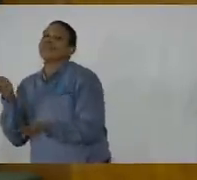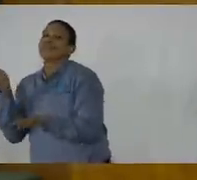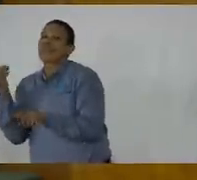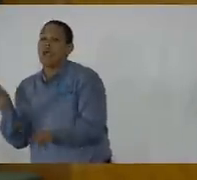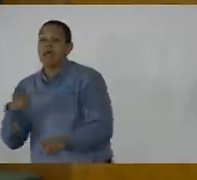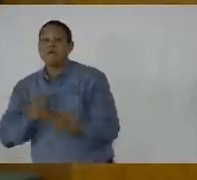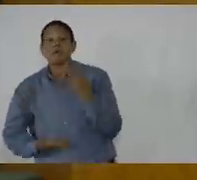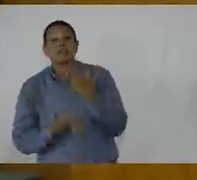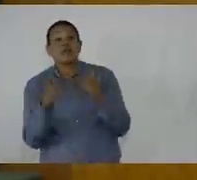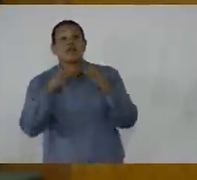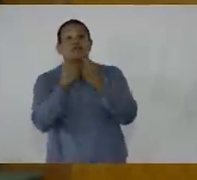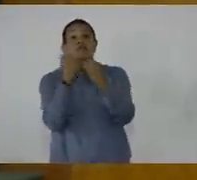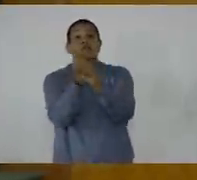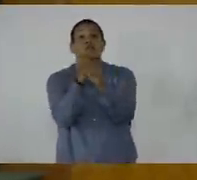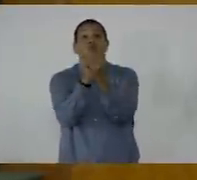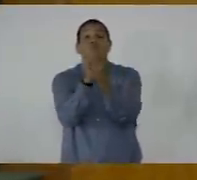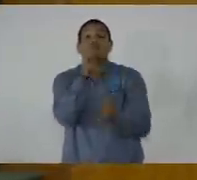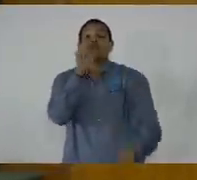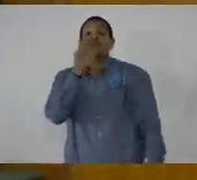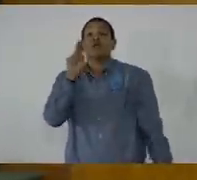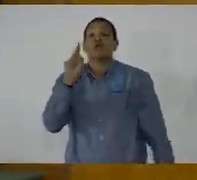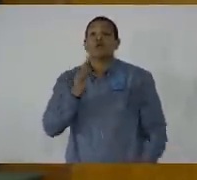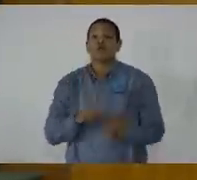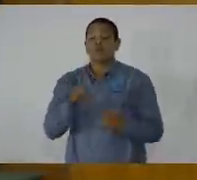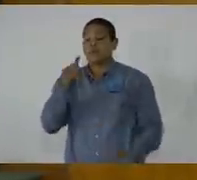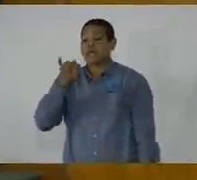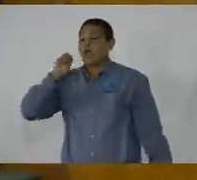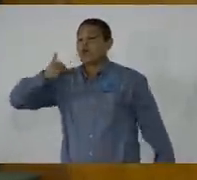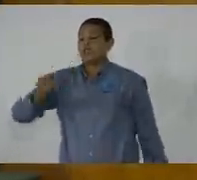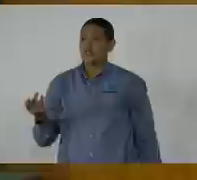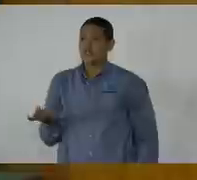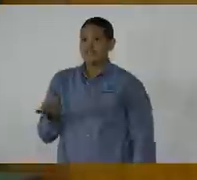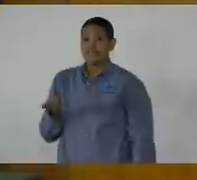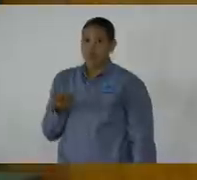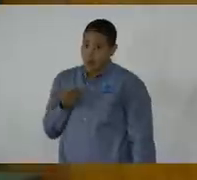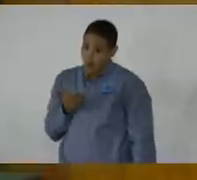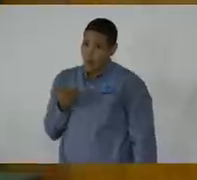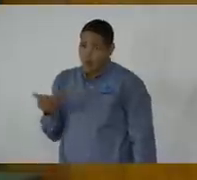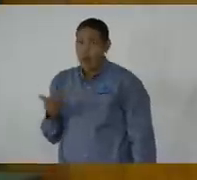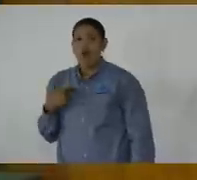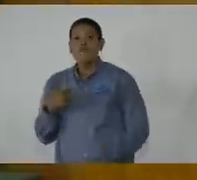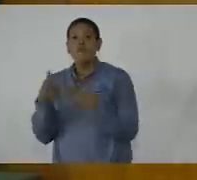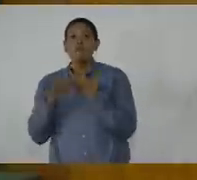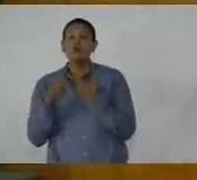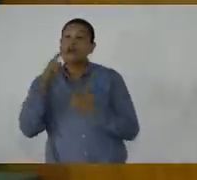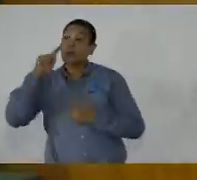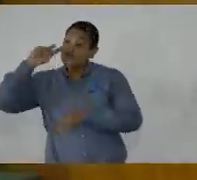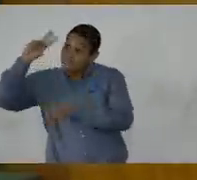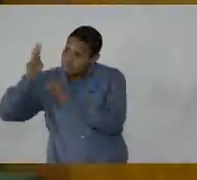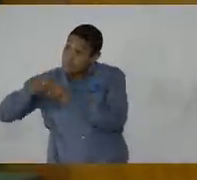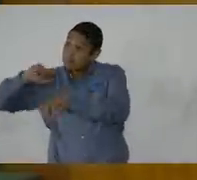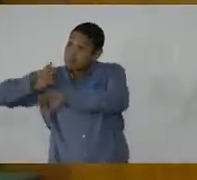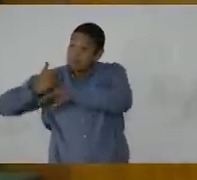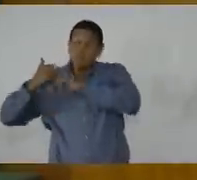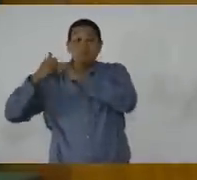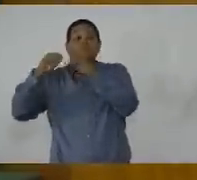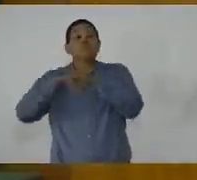closely with the European Union delegation and the PIOJ to have the project implemented in